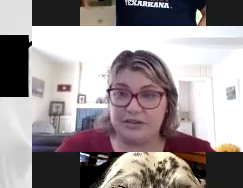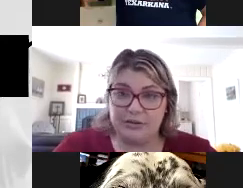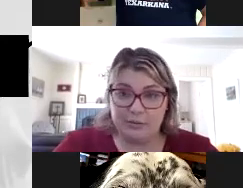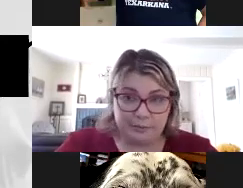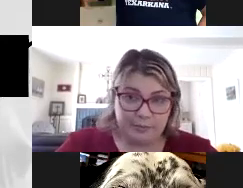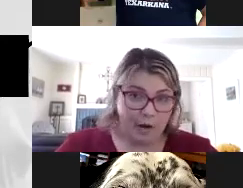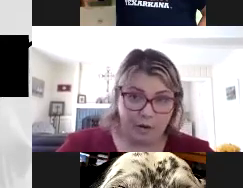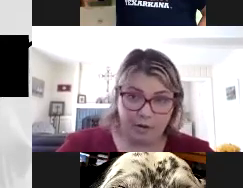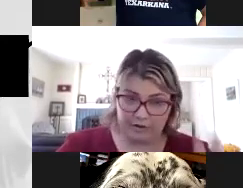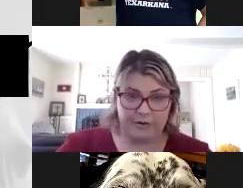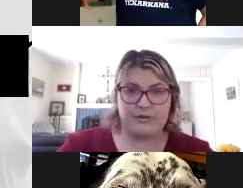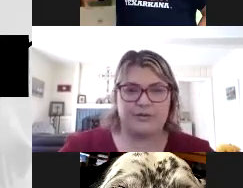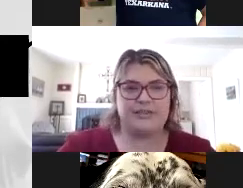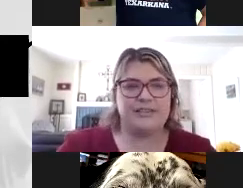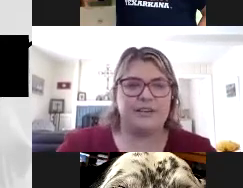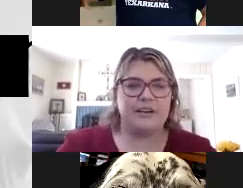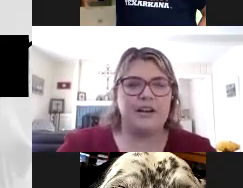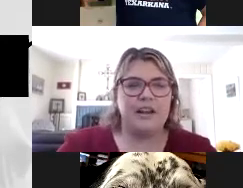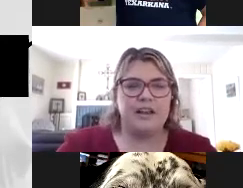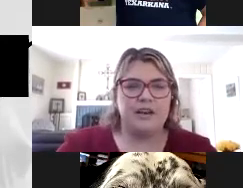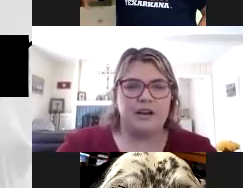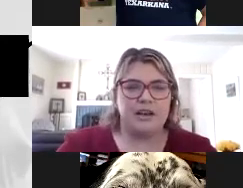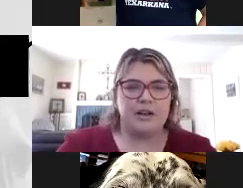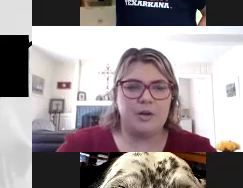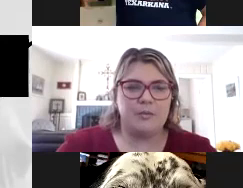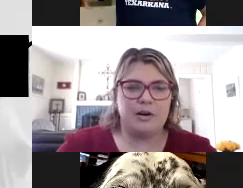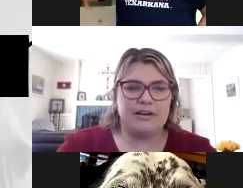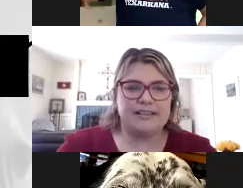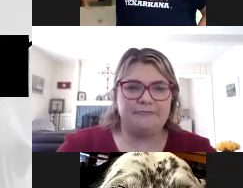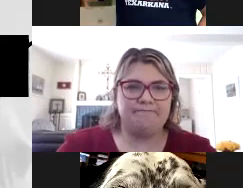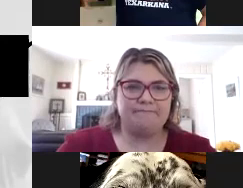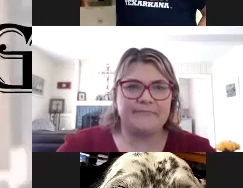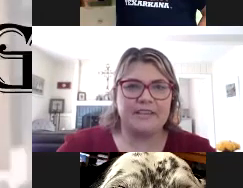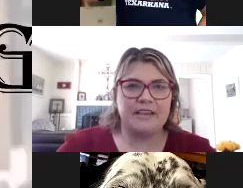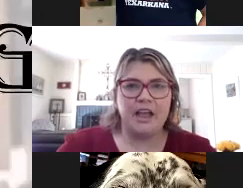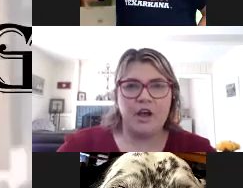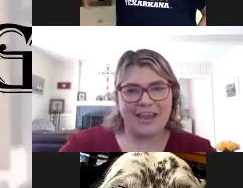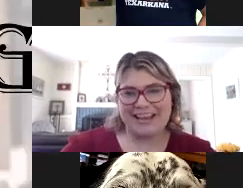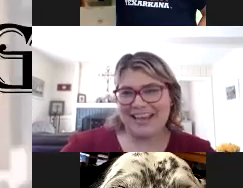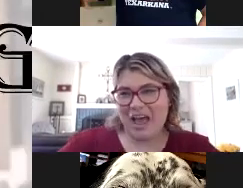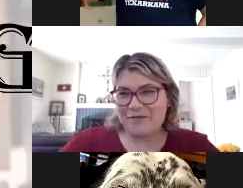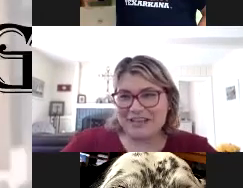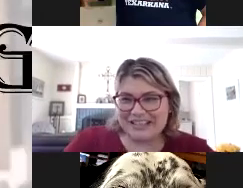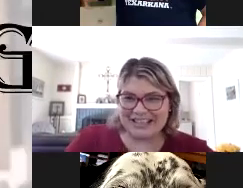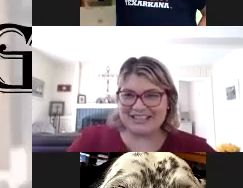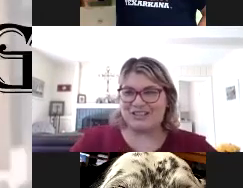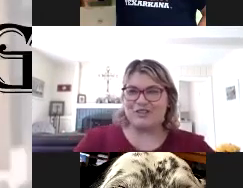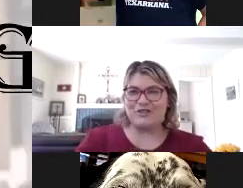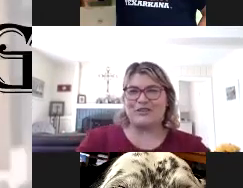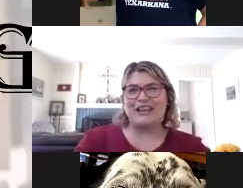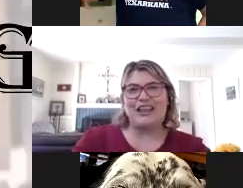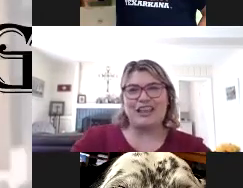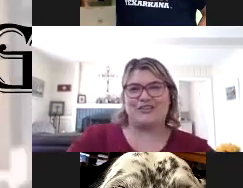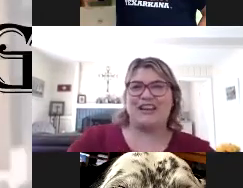Voters do. All of those sources are nonpartisan. Okay, and that brings us